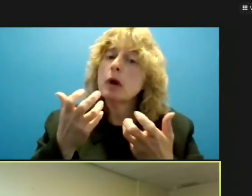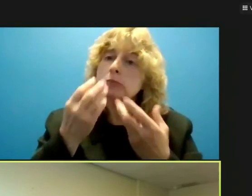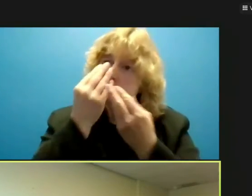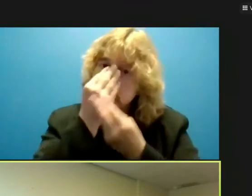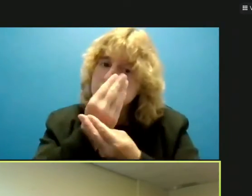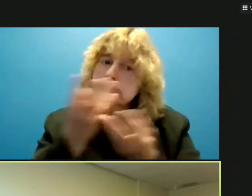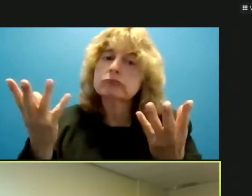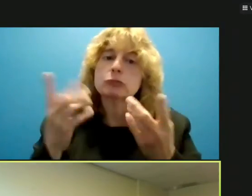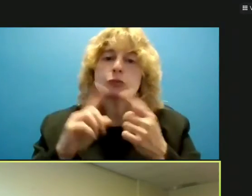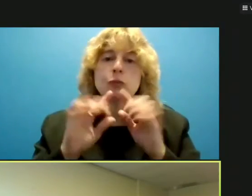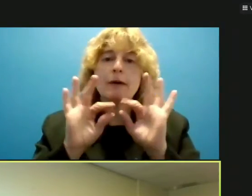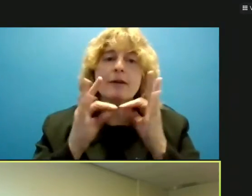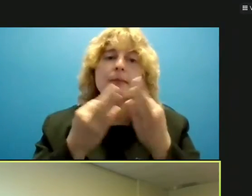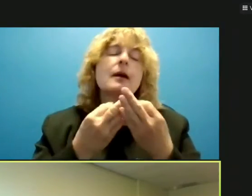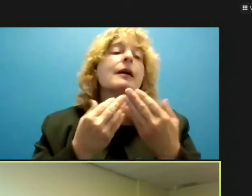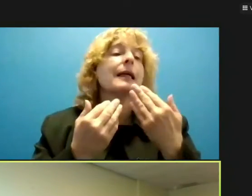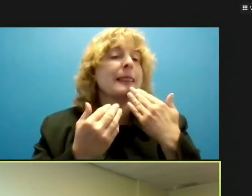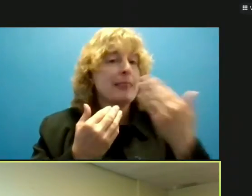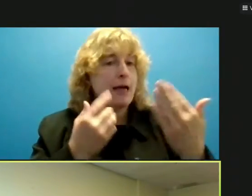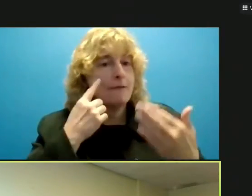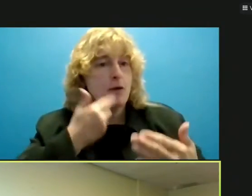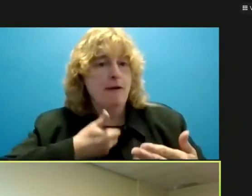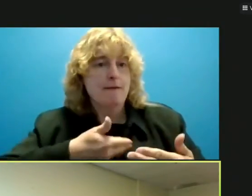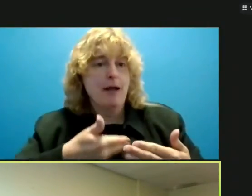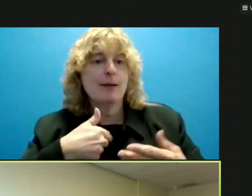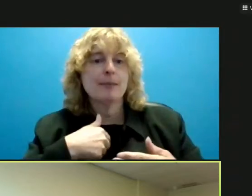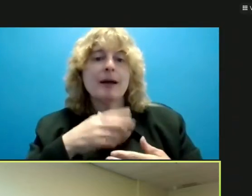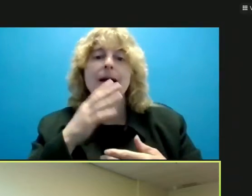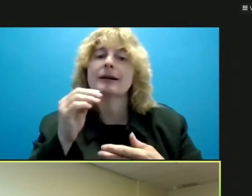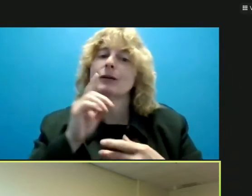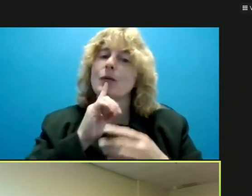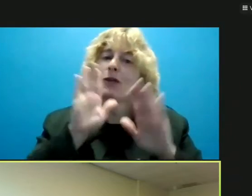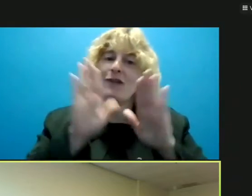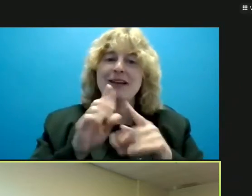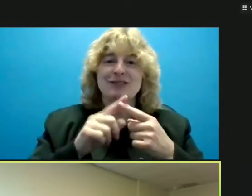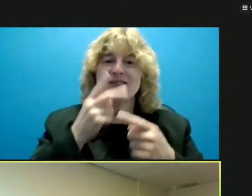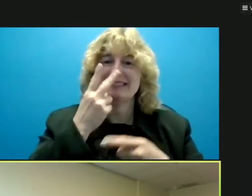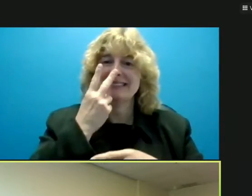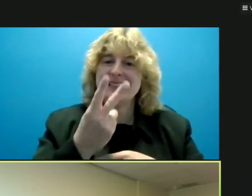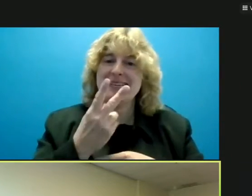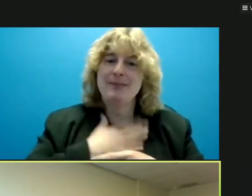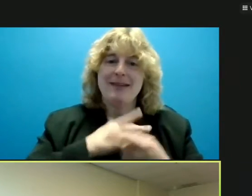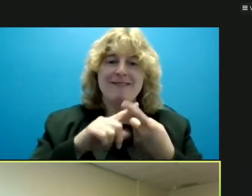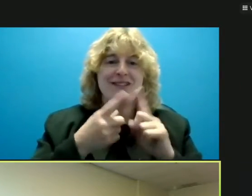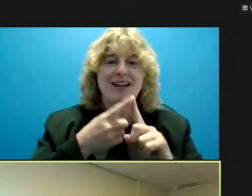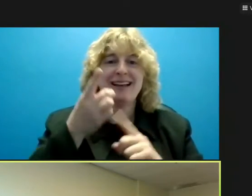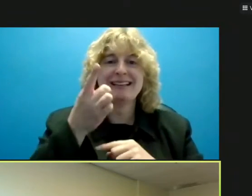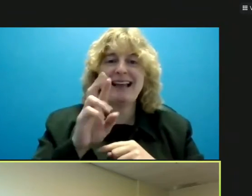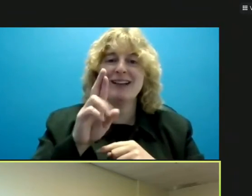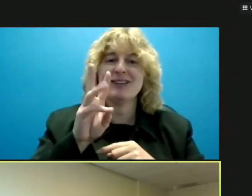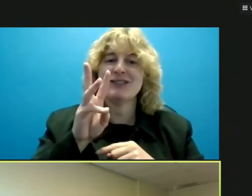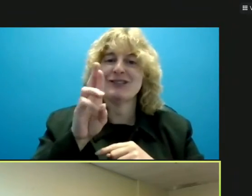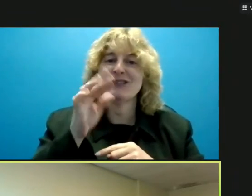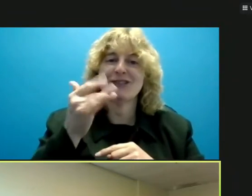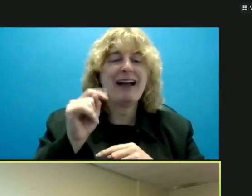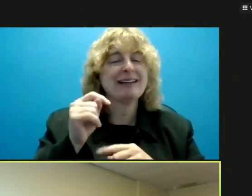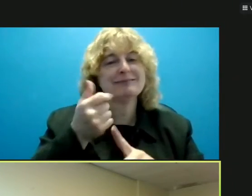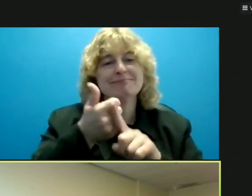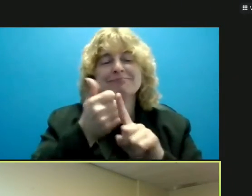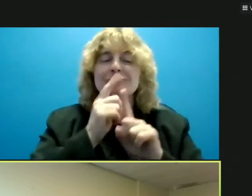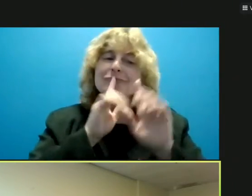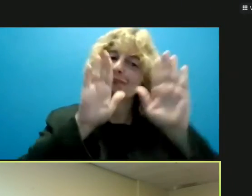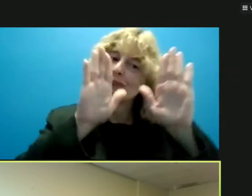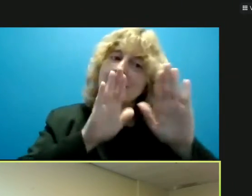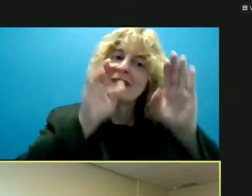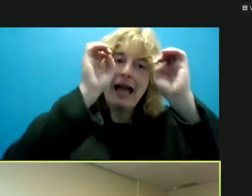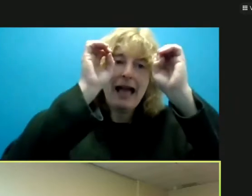inviting me today and it's great to see my friend, Dr. Wright. A superstar educator and know